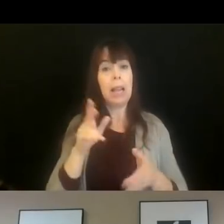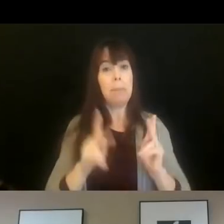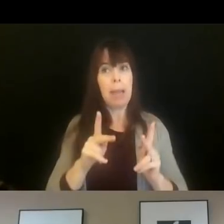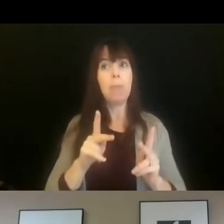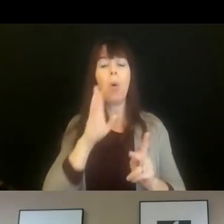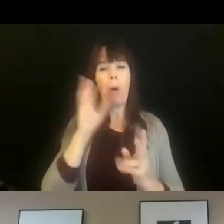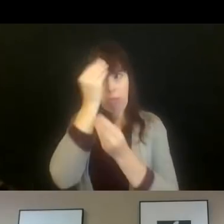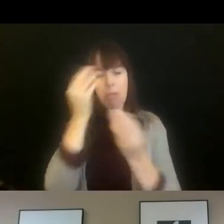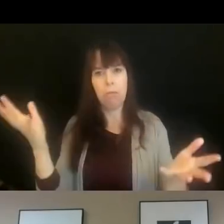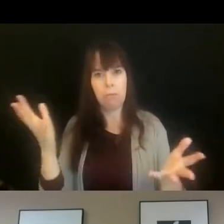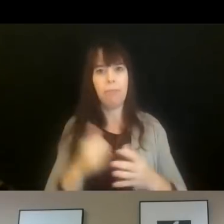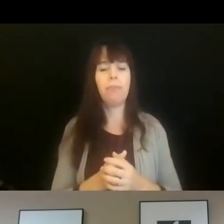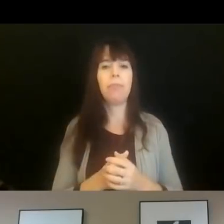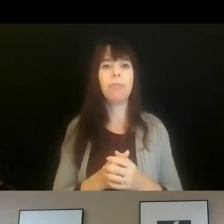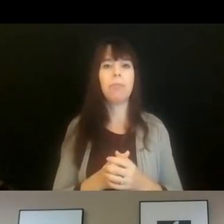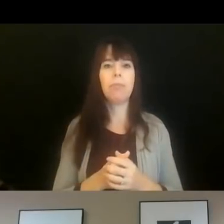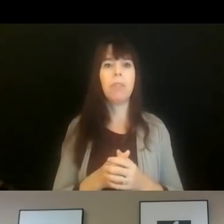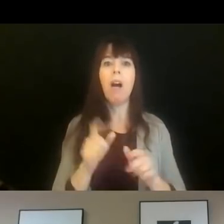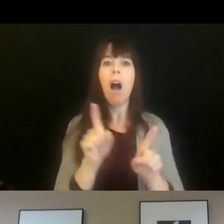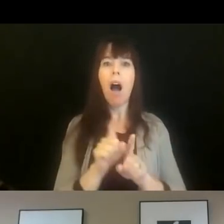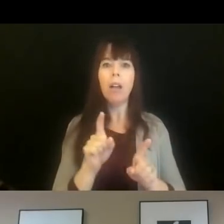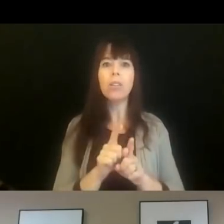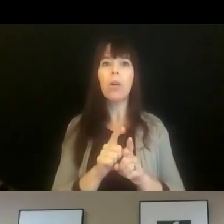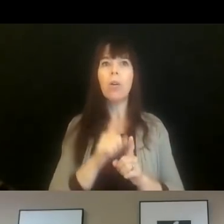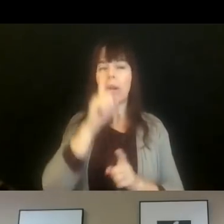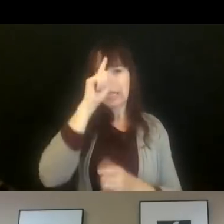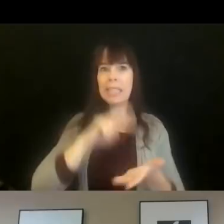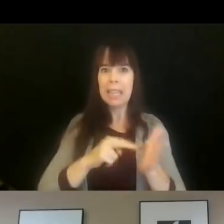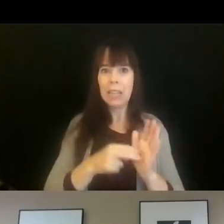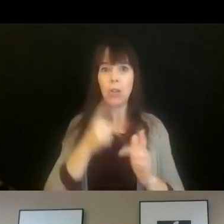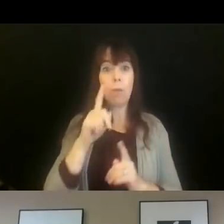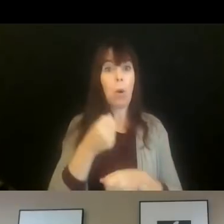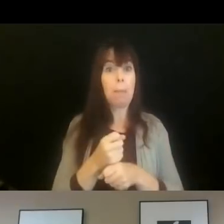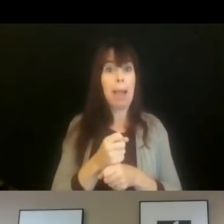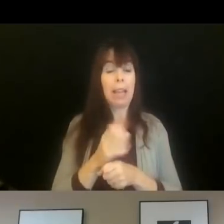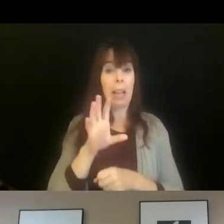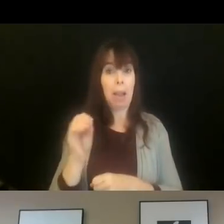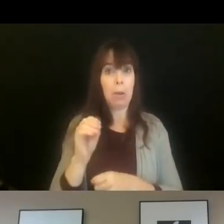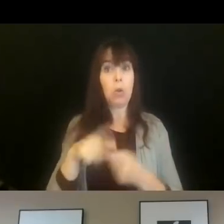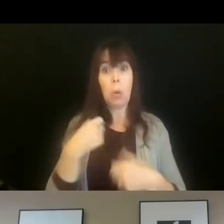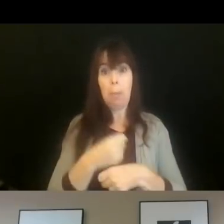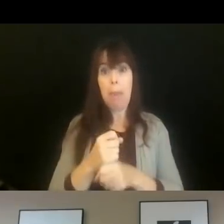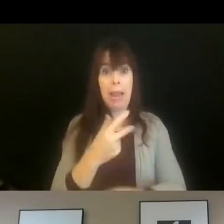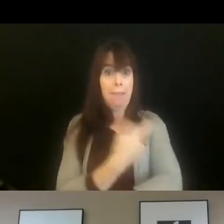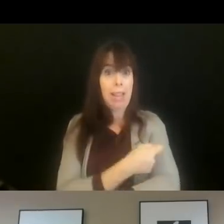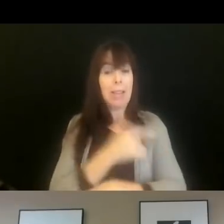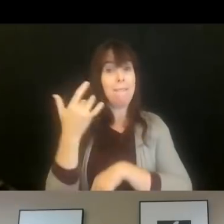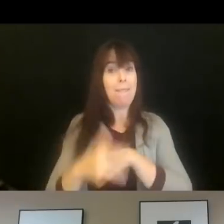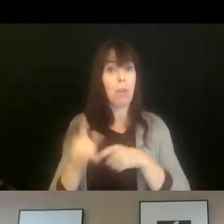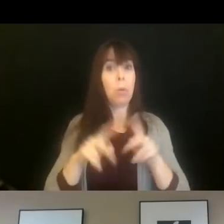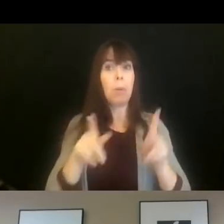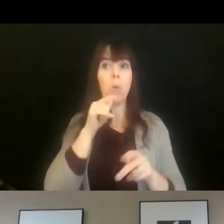be informed. There is also an intention for the manufacturers to make the vaccine available to people who